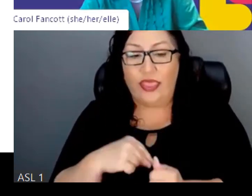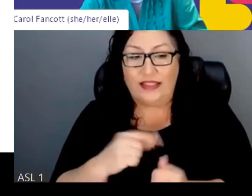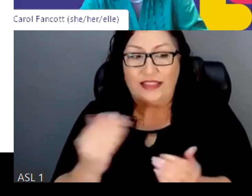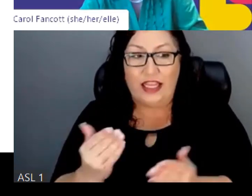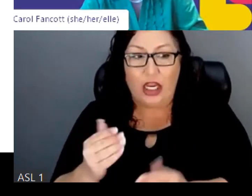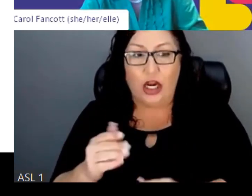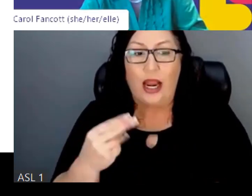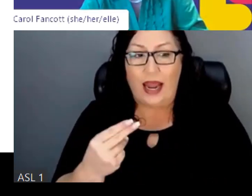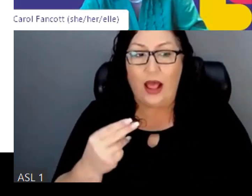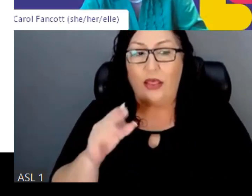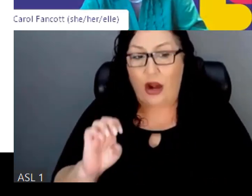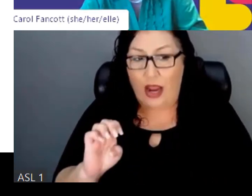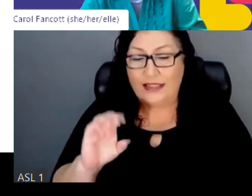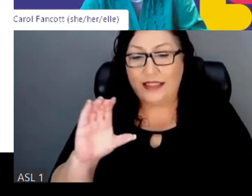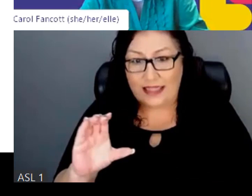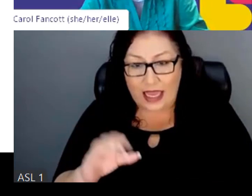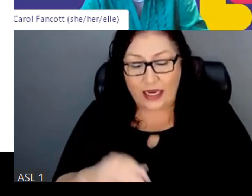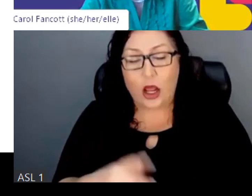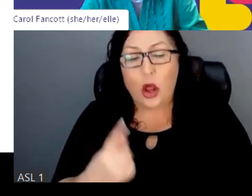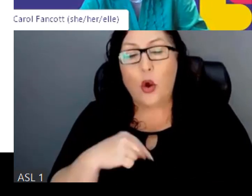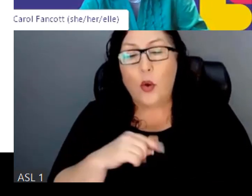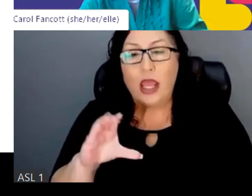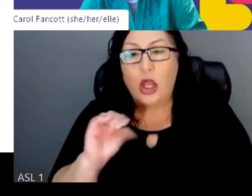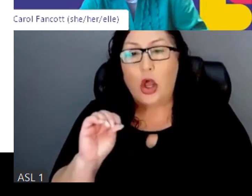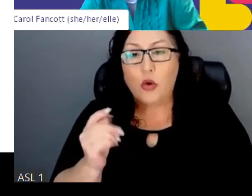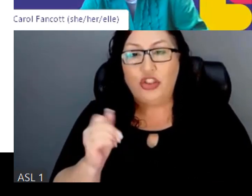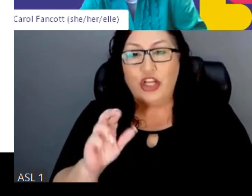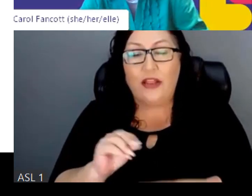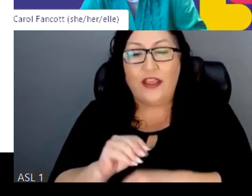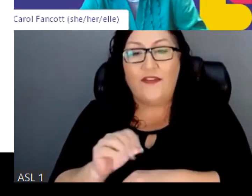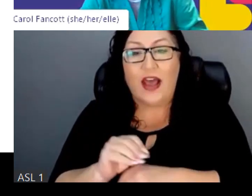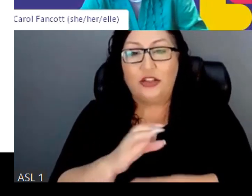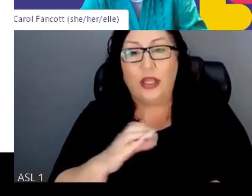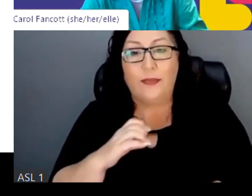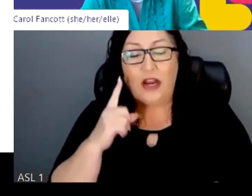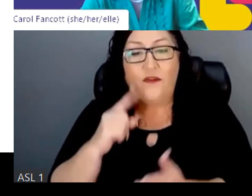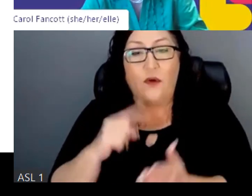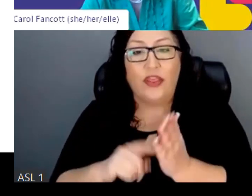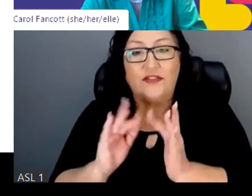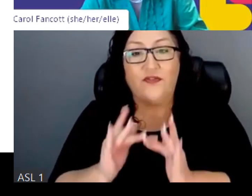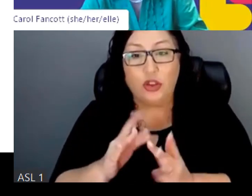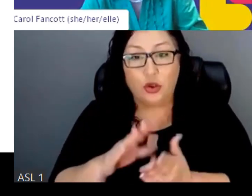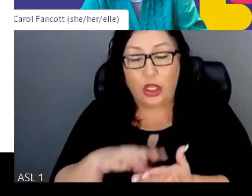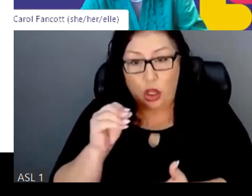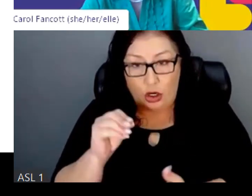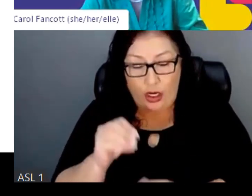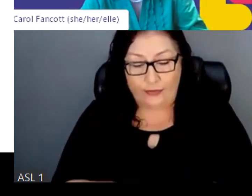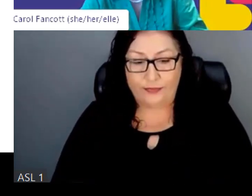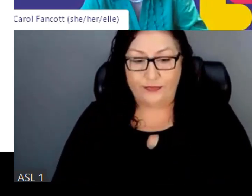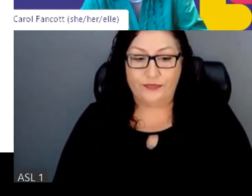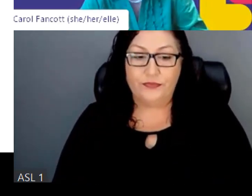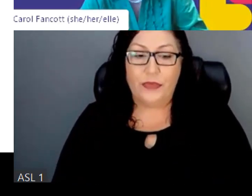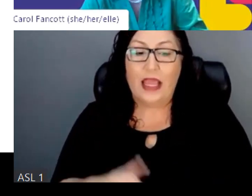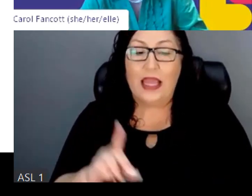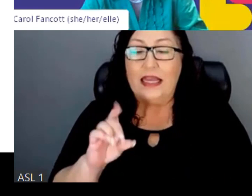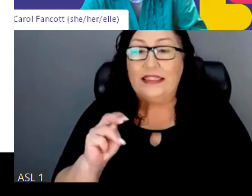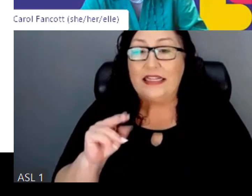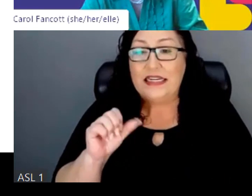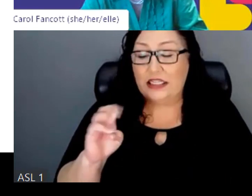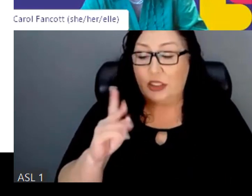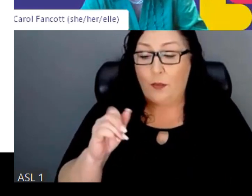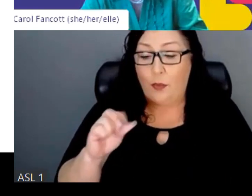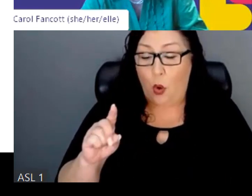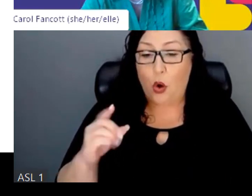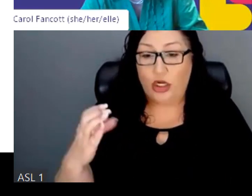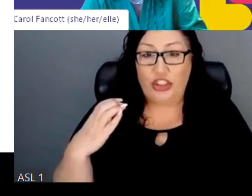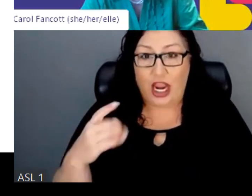here at Healthcare Excellence Canada. And together we have co-chaired the advisory committee for this virtual learning exchange. Denise